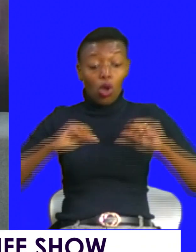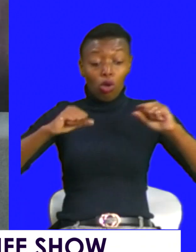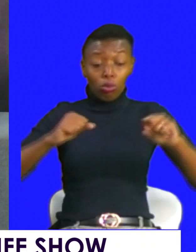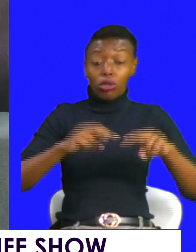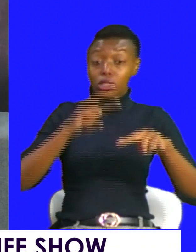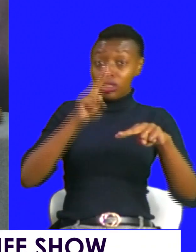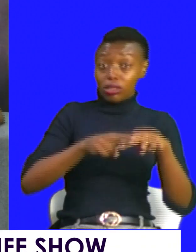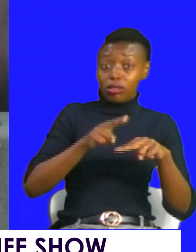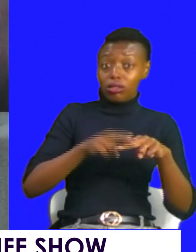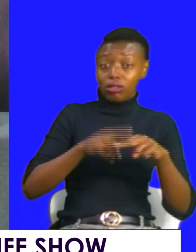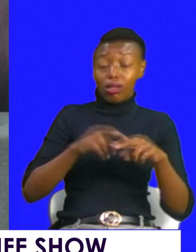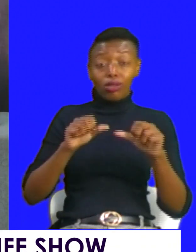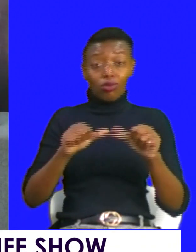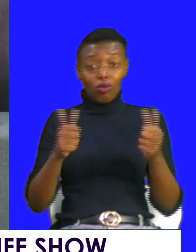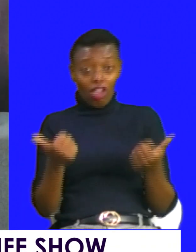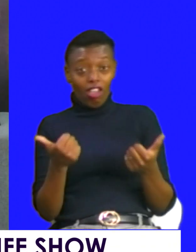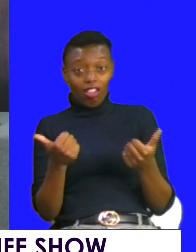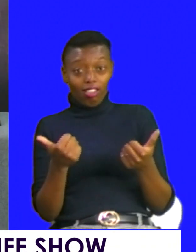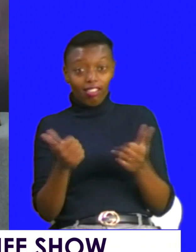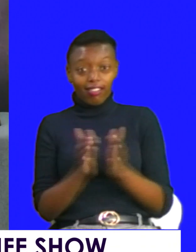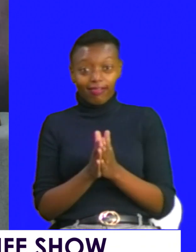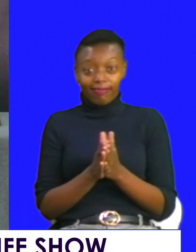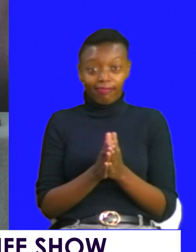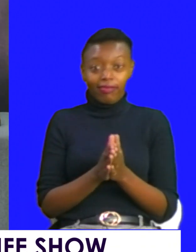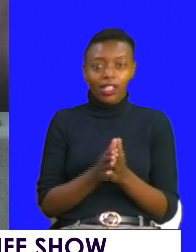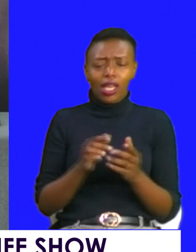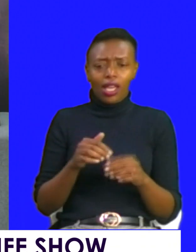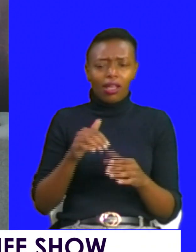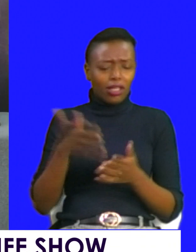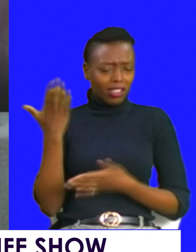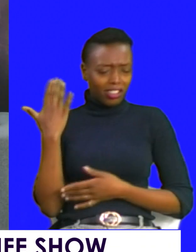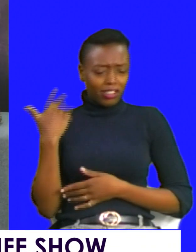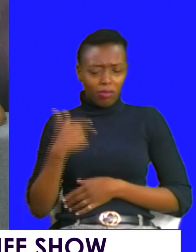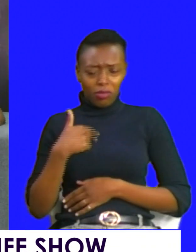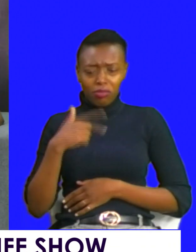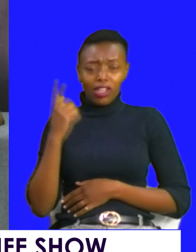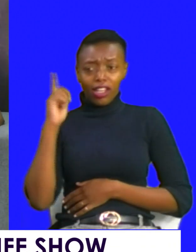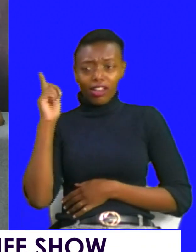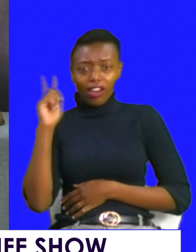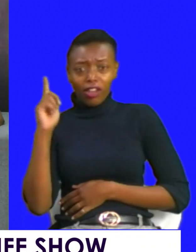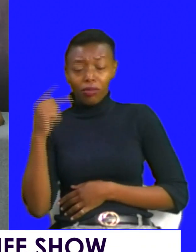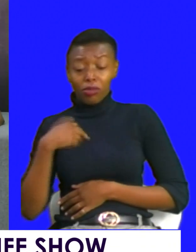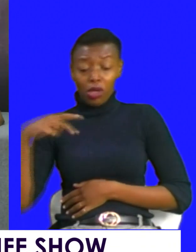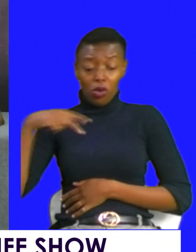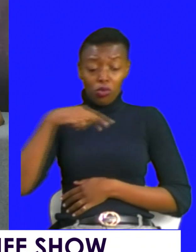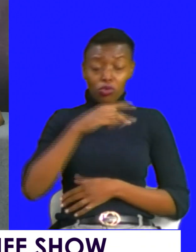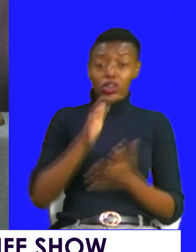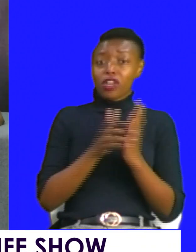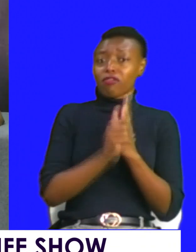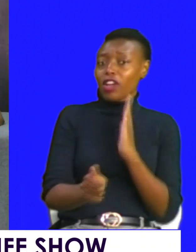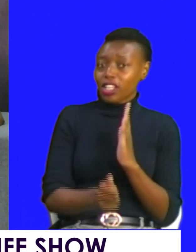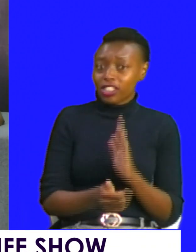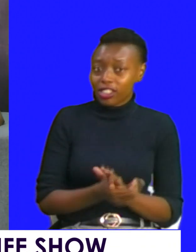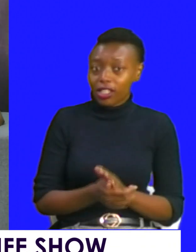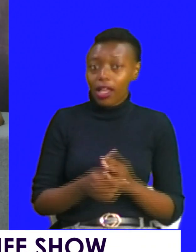and there is a way Actually, that somebody met me walking in Nairobi City. yes. And I was walking very fast. And he made me laugh. Now I understand